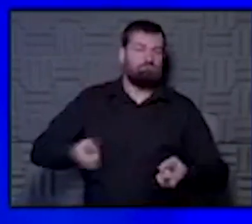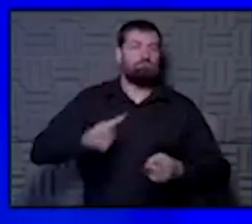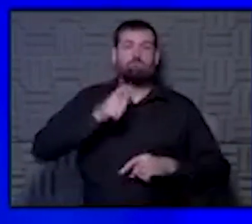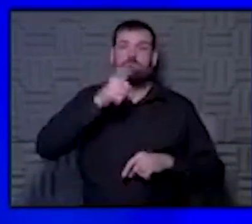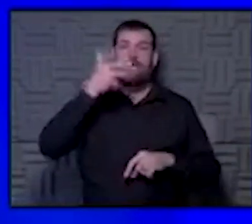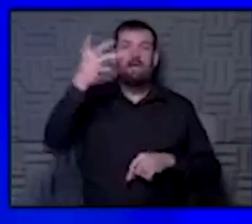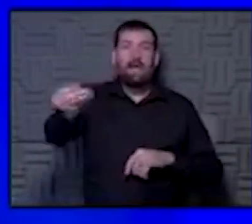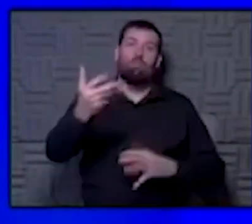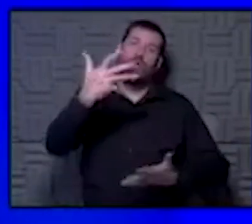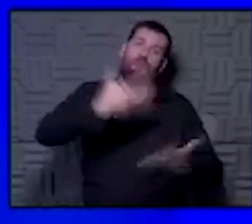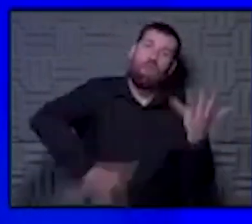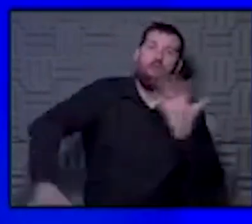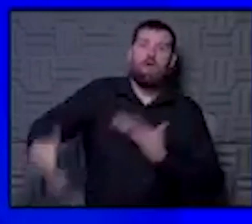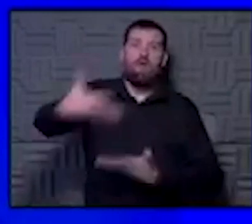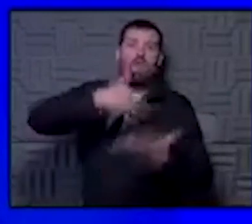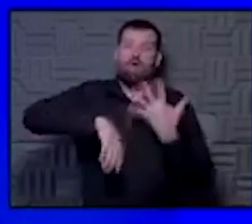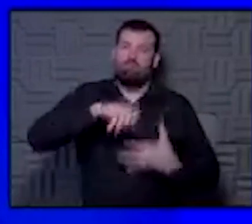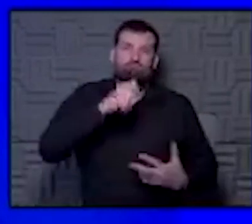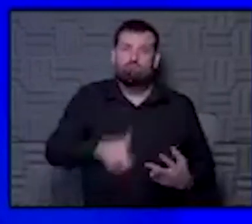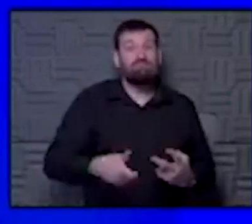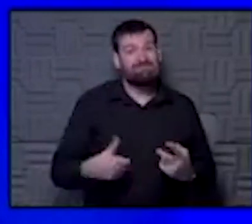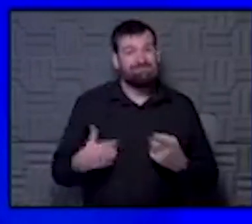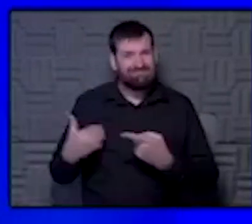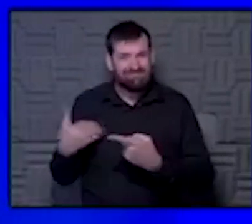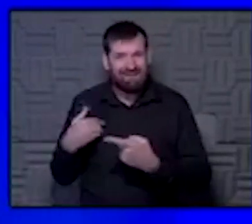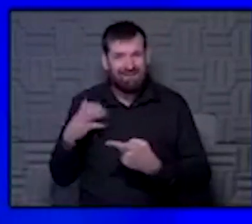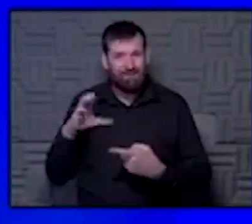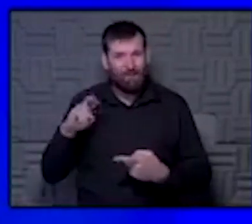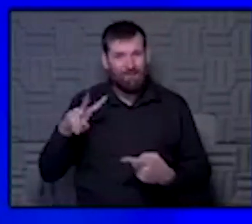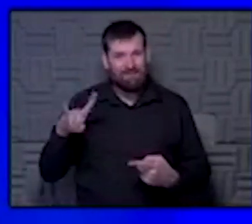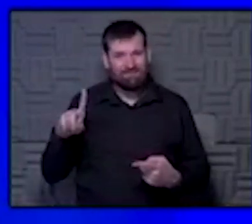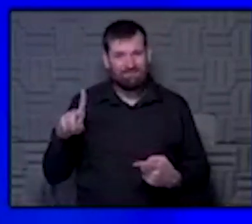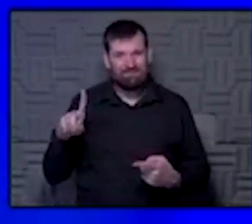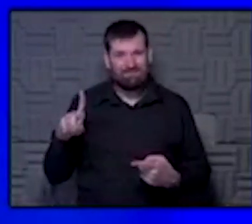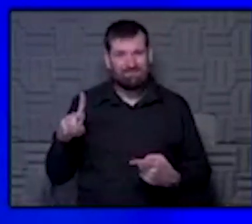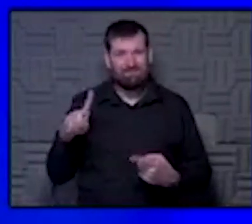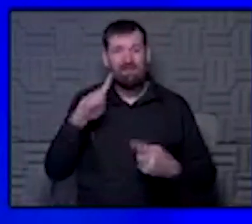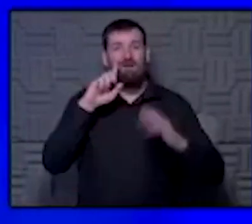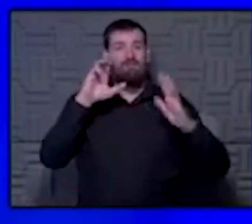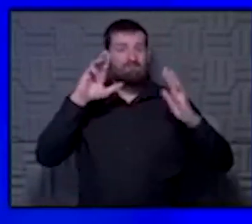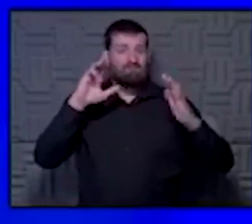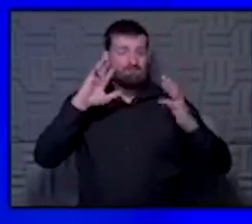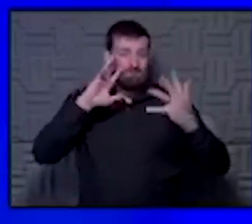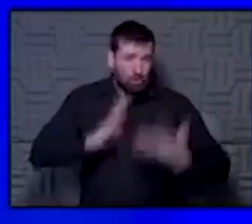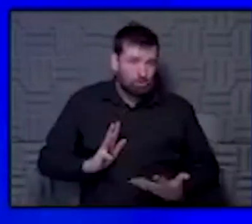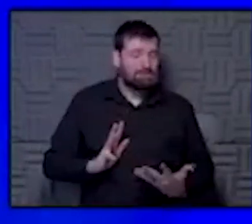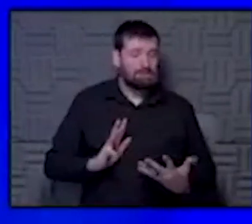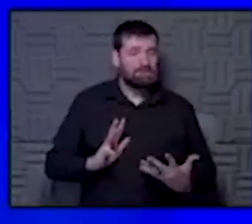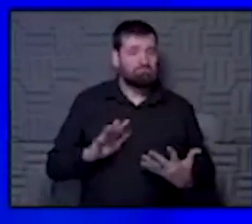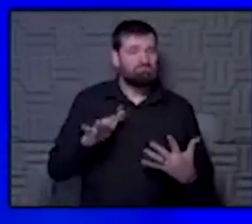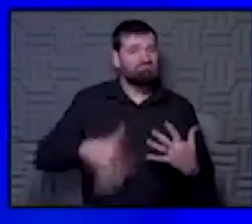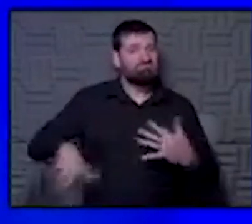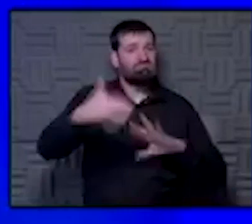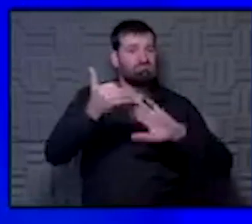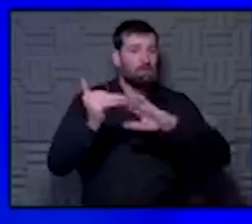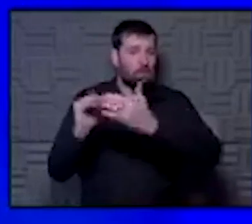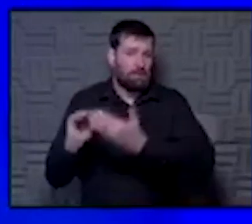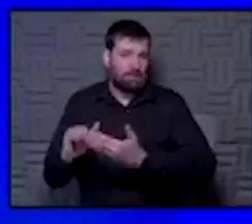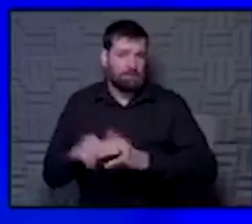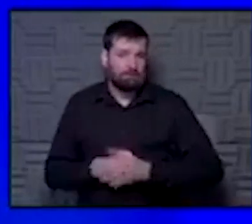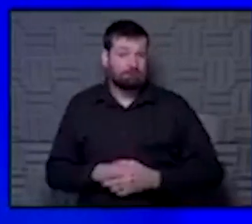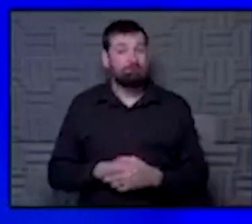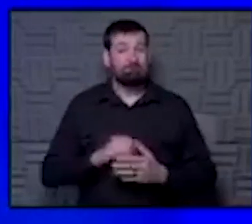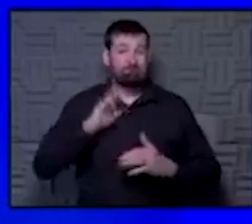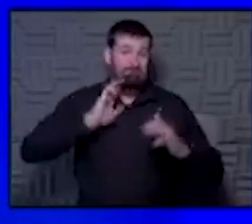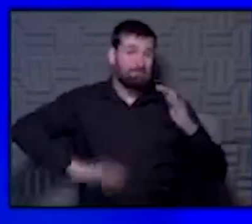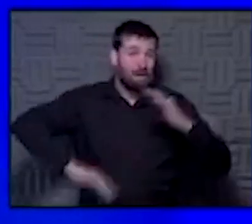out meeting in large gatherings. They have COVID now. So it is unfortunately out there in the community, and there could be, there's certainly, we know that up